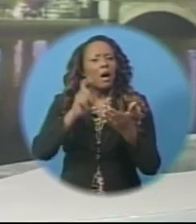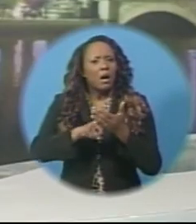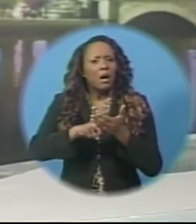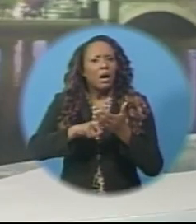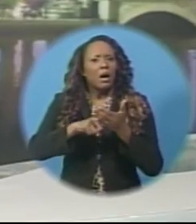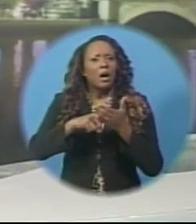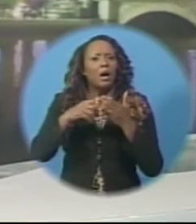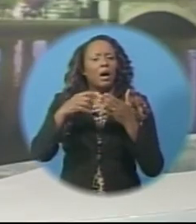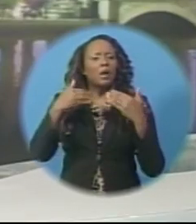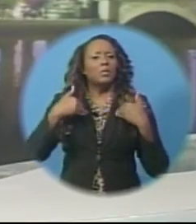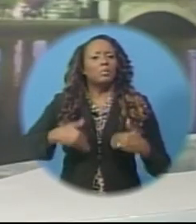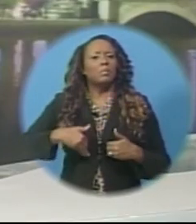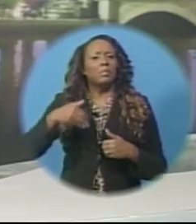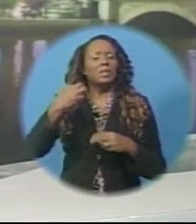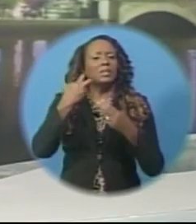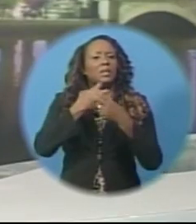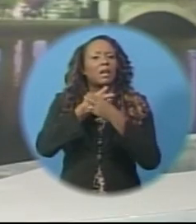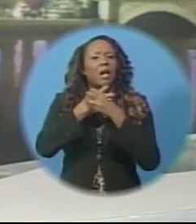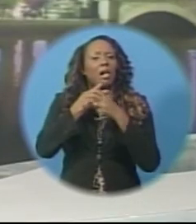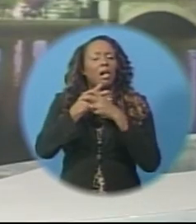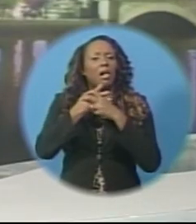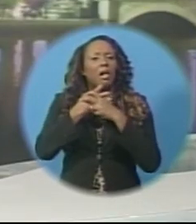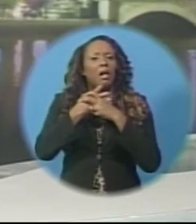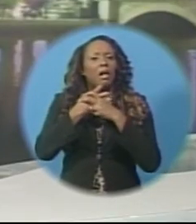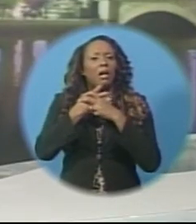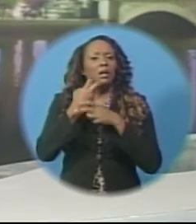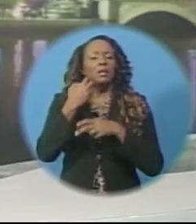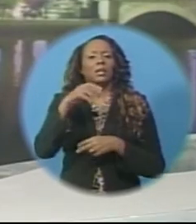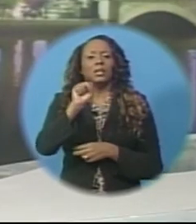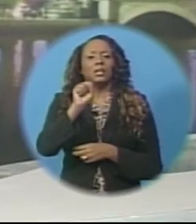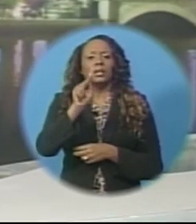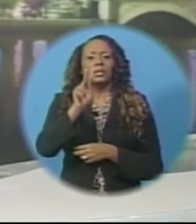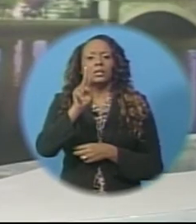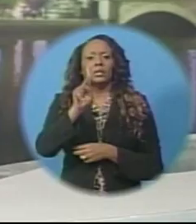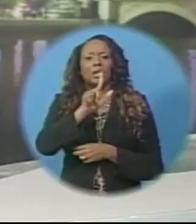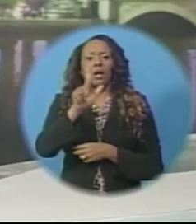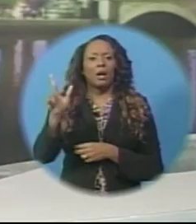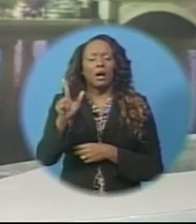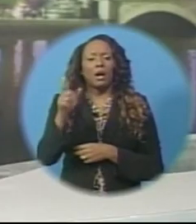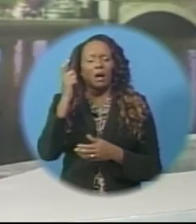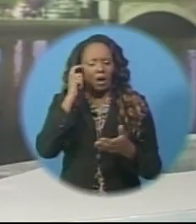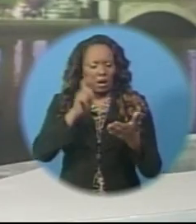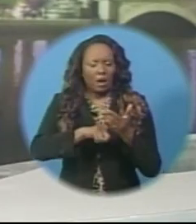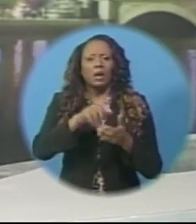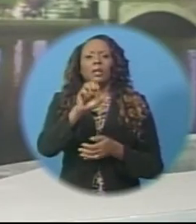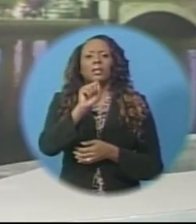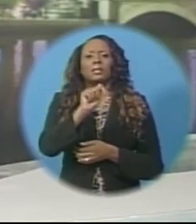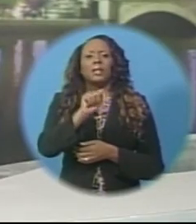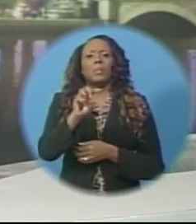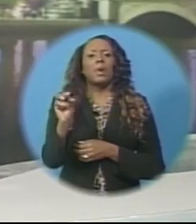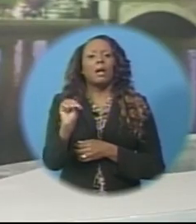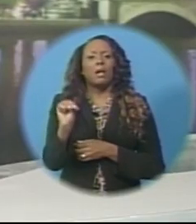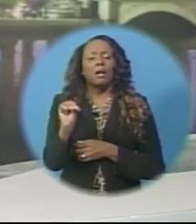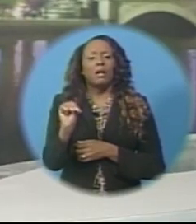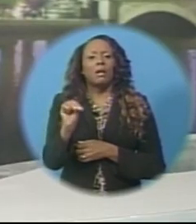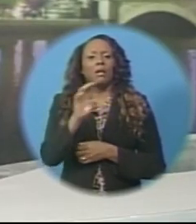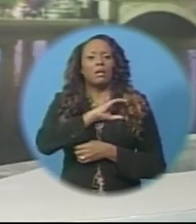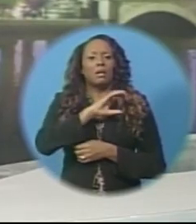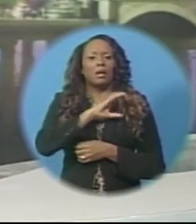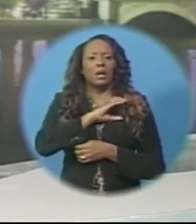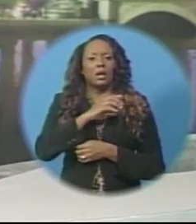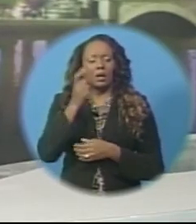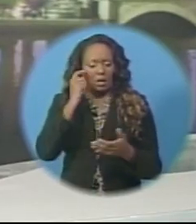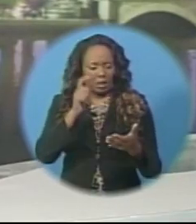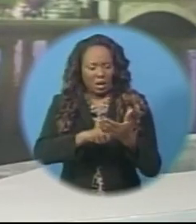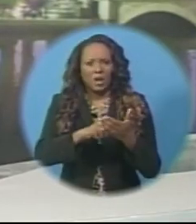a skull was discovered just after 1 yesterday afternoon at Phillips Road, St. Stephen's Hill, St. Michael. Police officers discovered